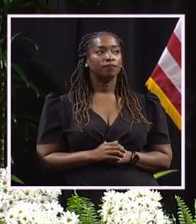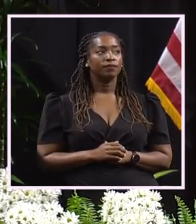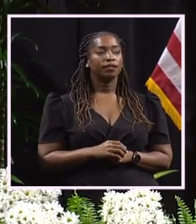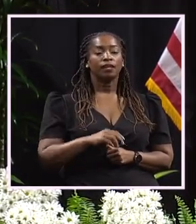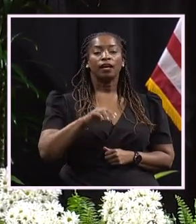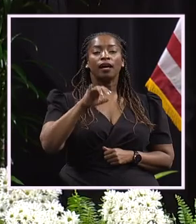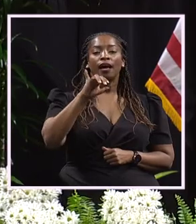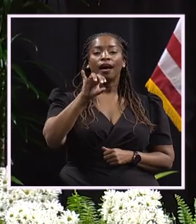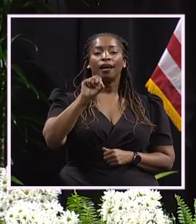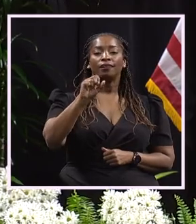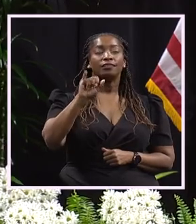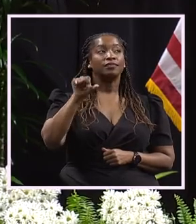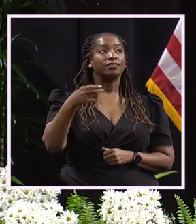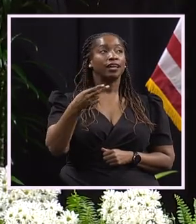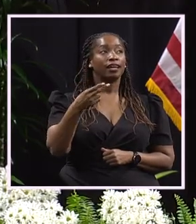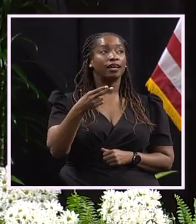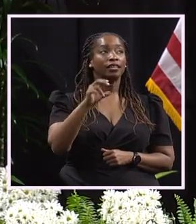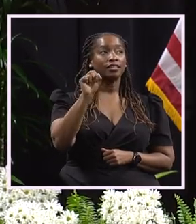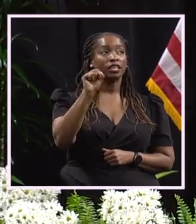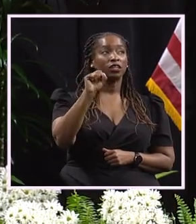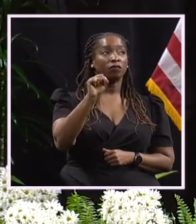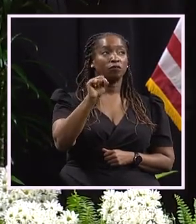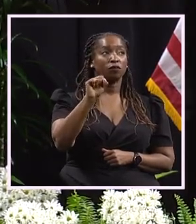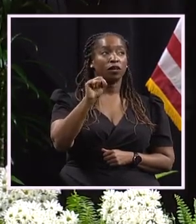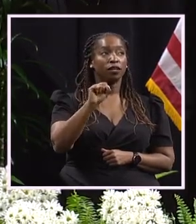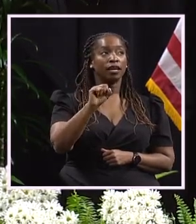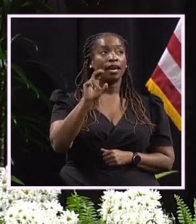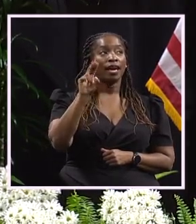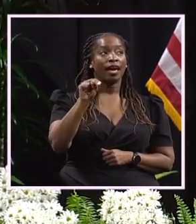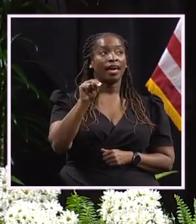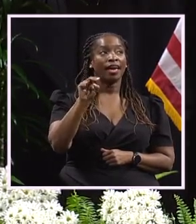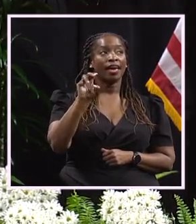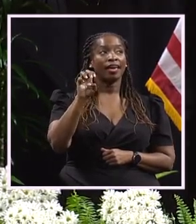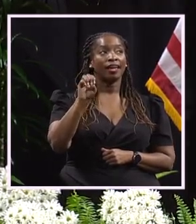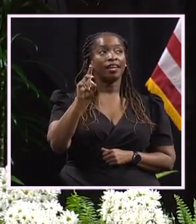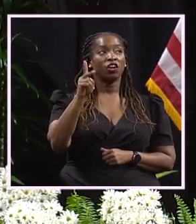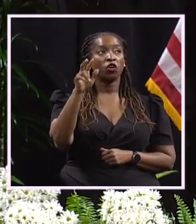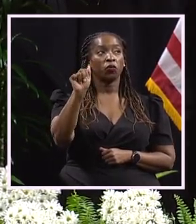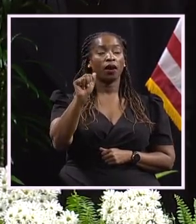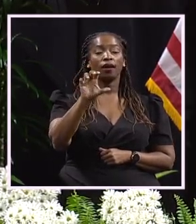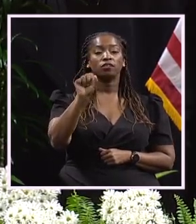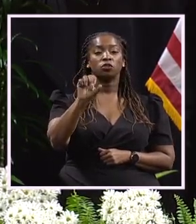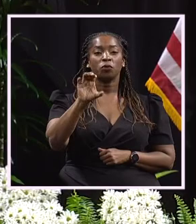Isaiah Salvanus Aldu Ankra, summa cum laude,